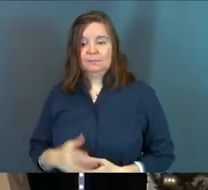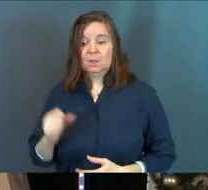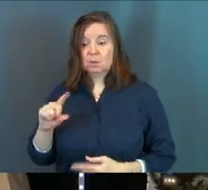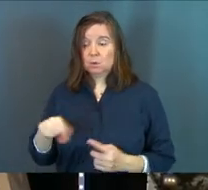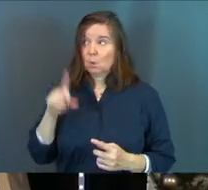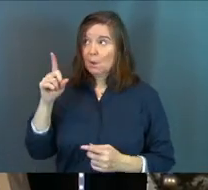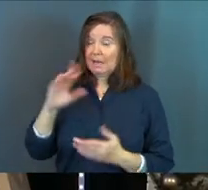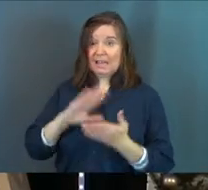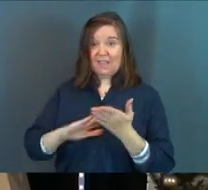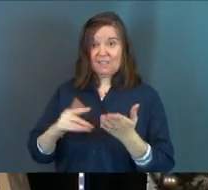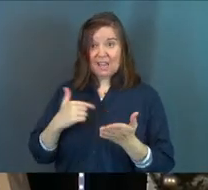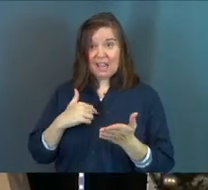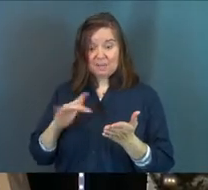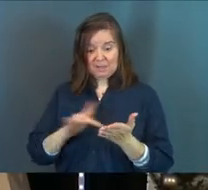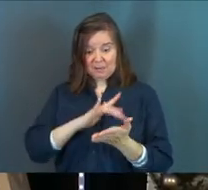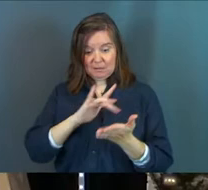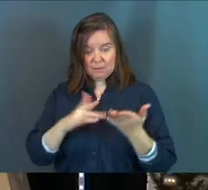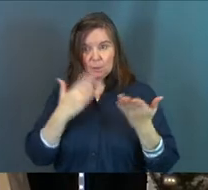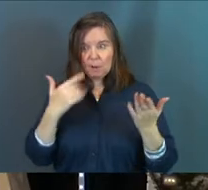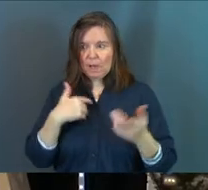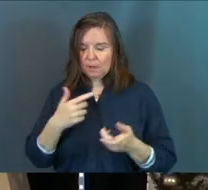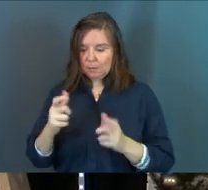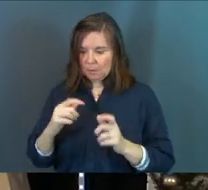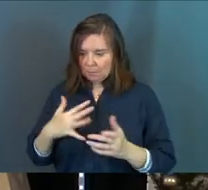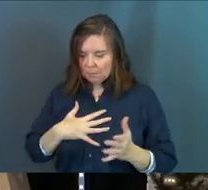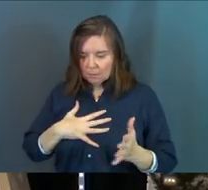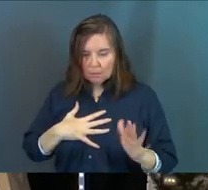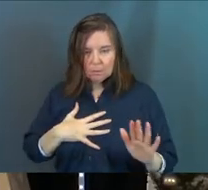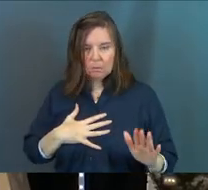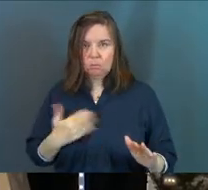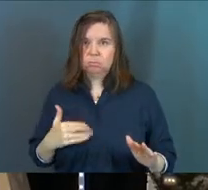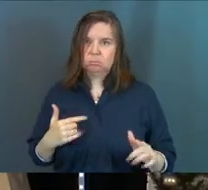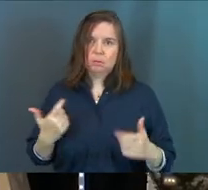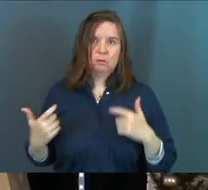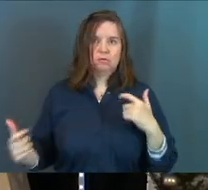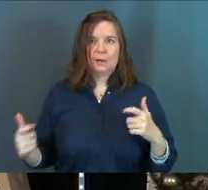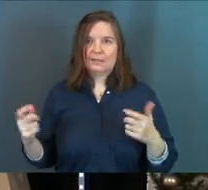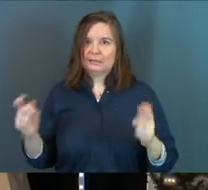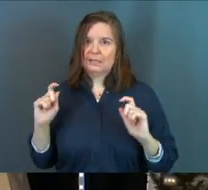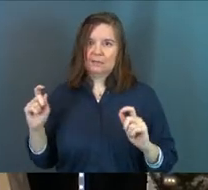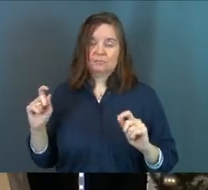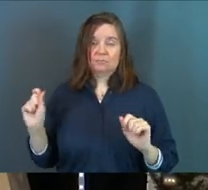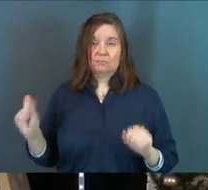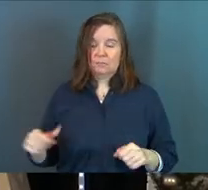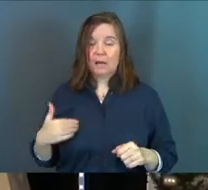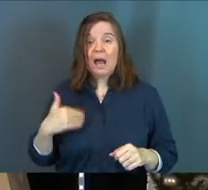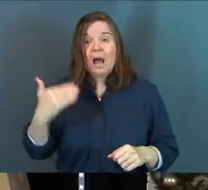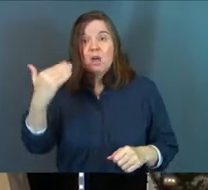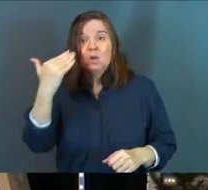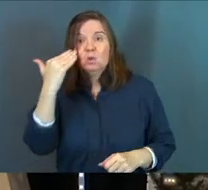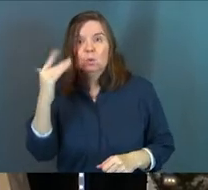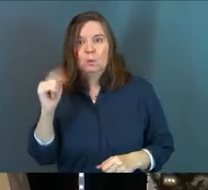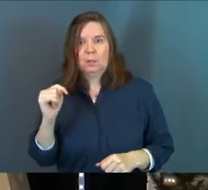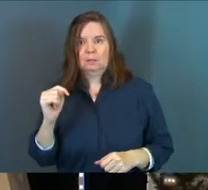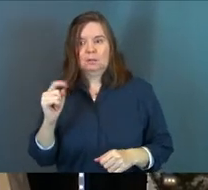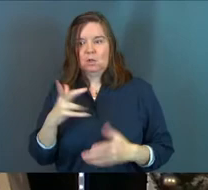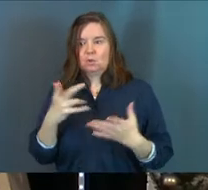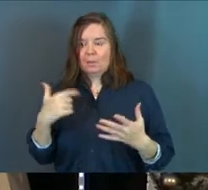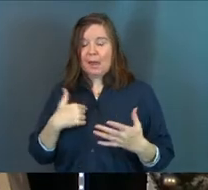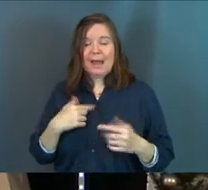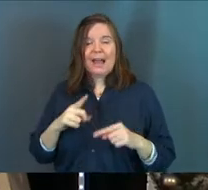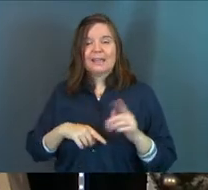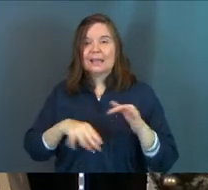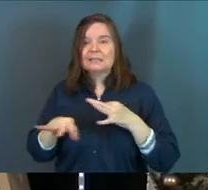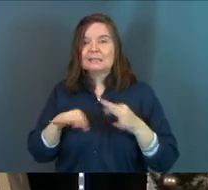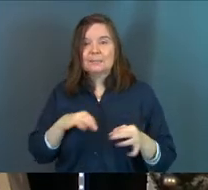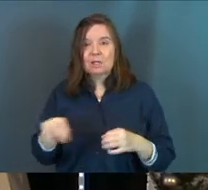And so when he forgave me, I knew I'd been given the greatest gift that there ever was. I knew it. Like, there's so much of this is like, I